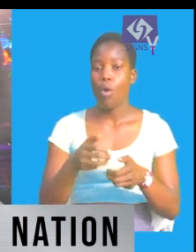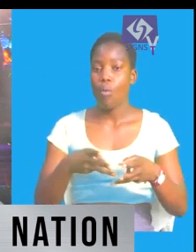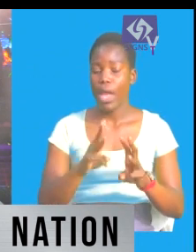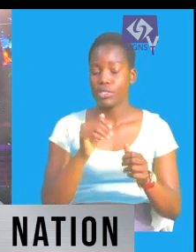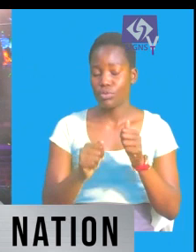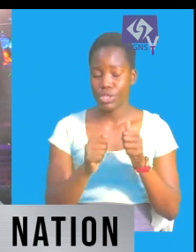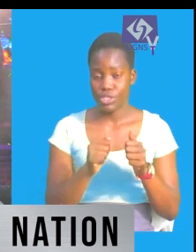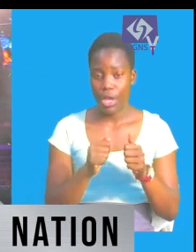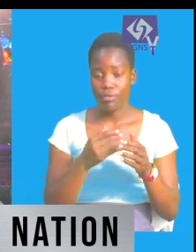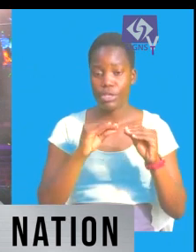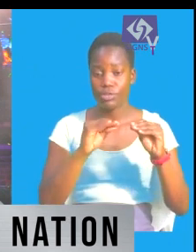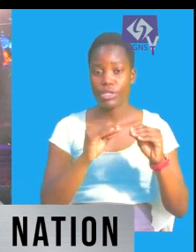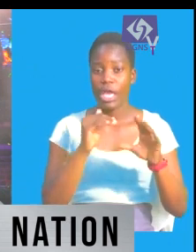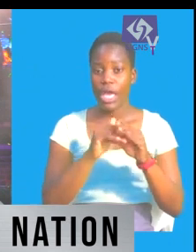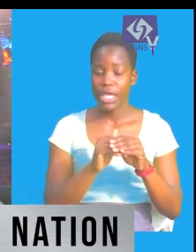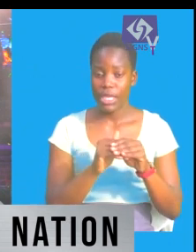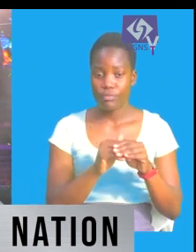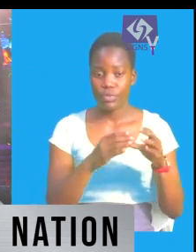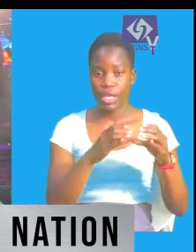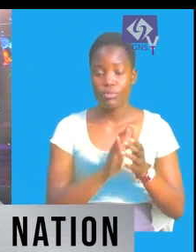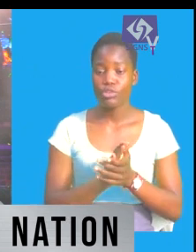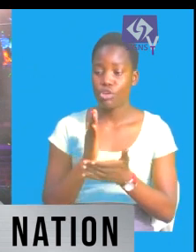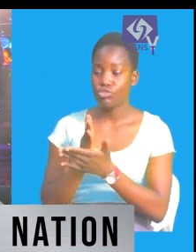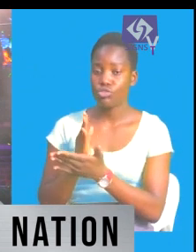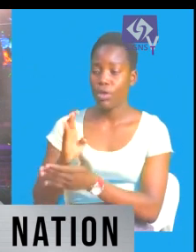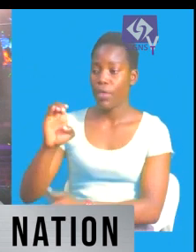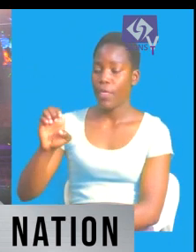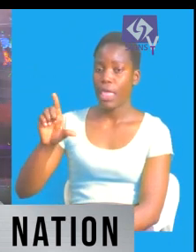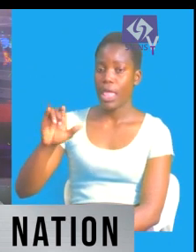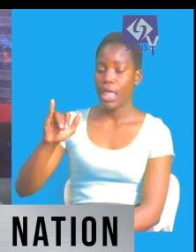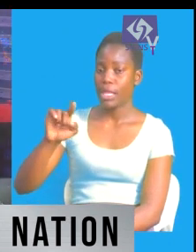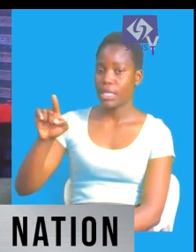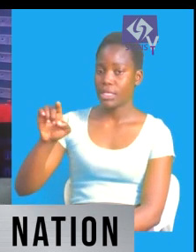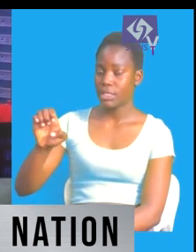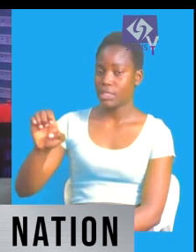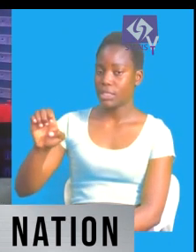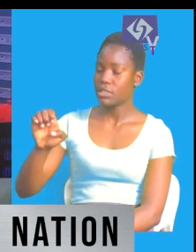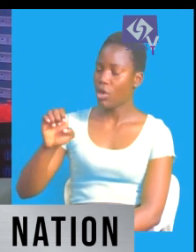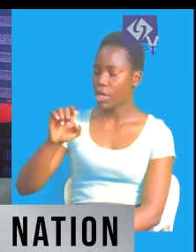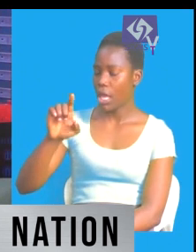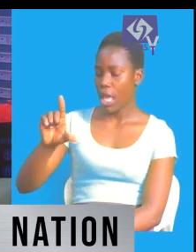the party. You know, ukweli wa mambo, Elizabeth Michael is